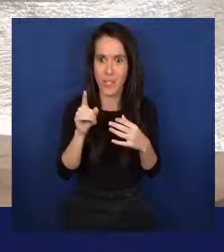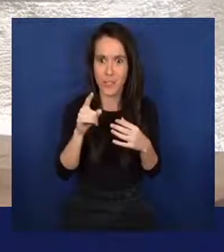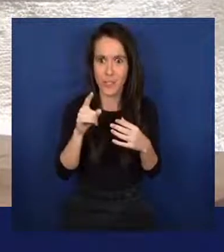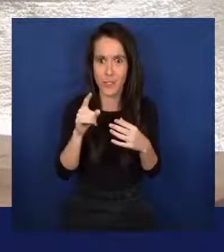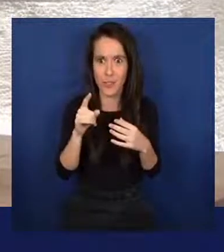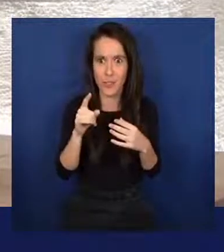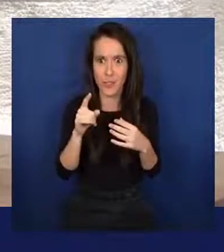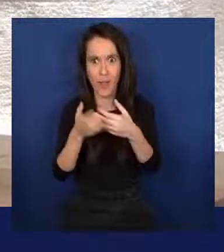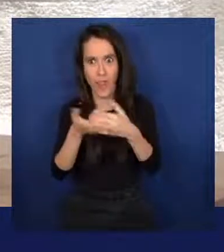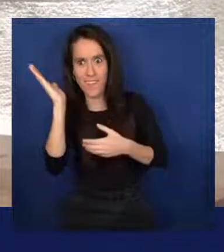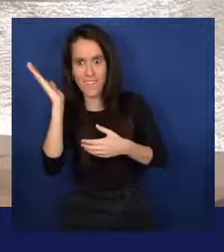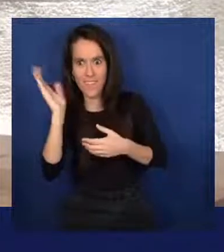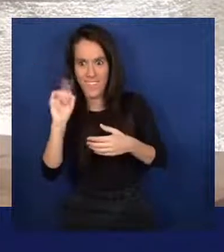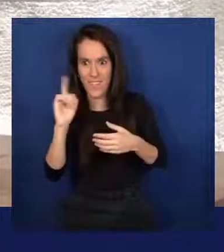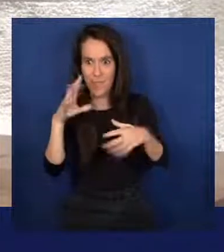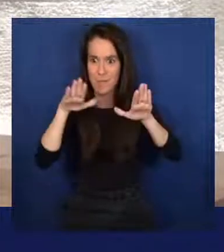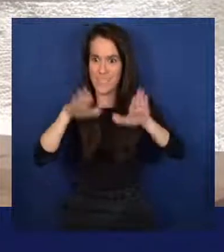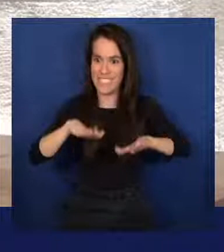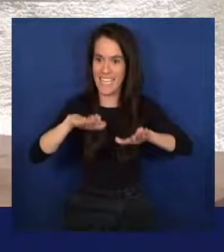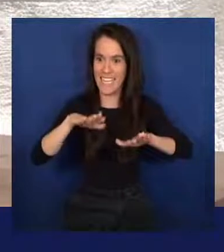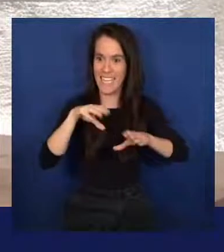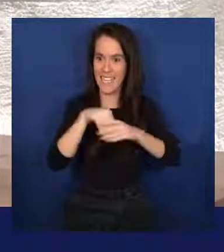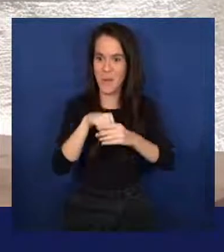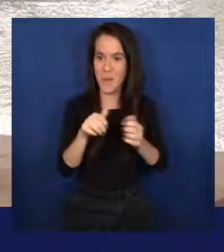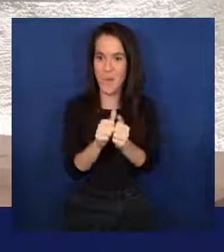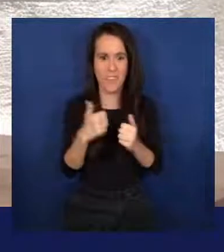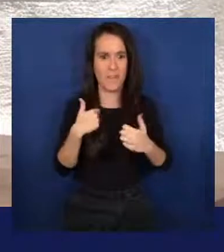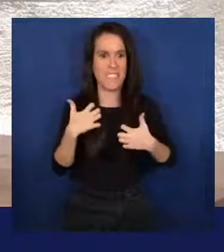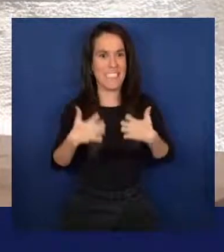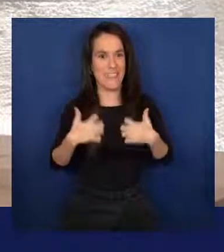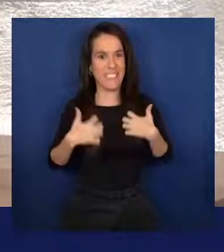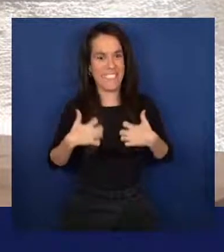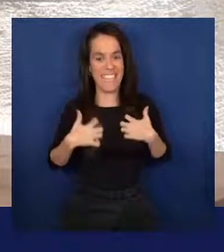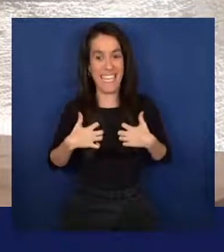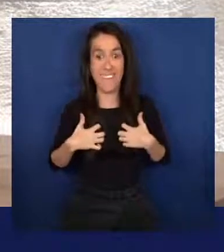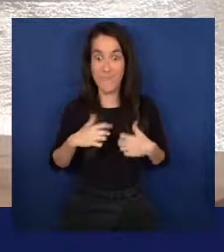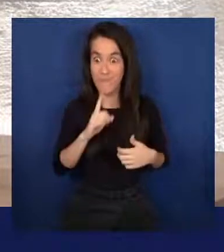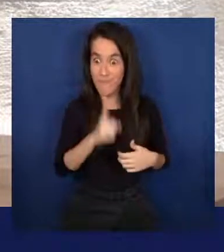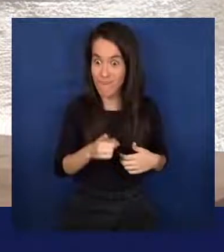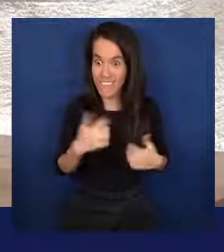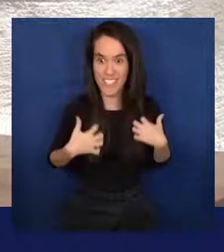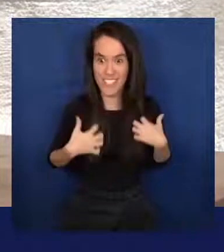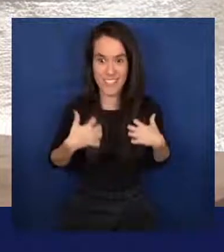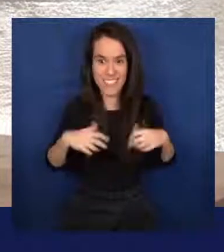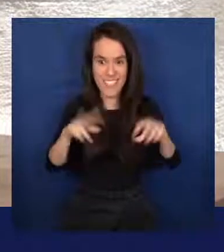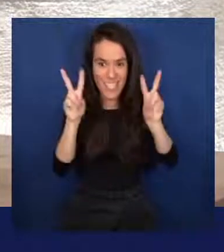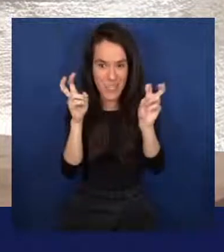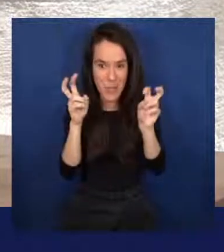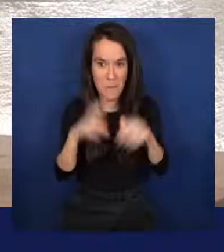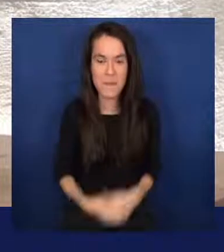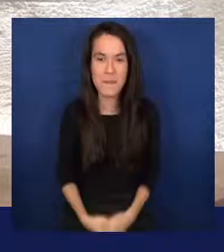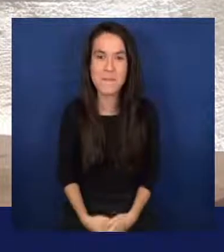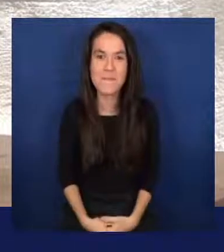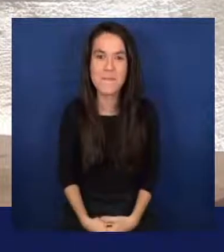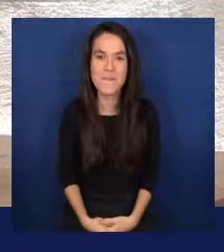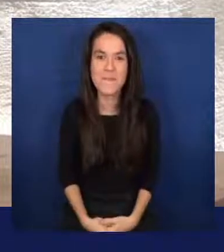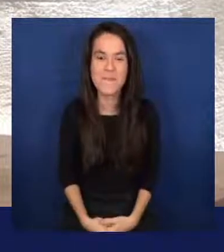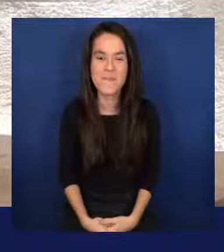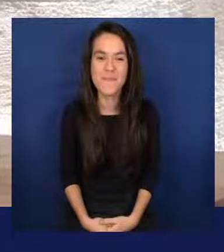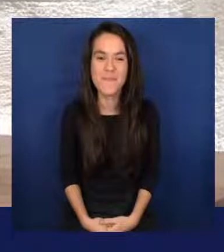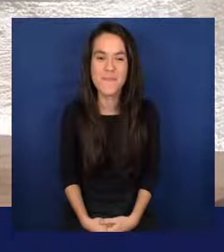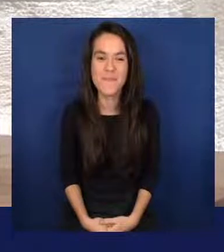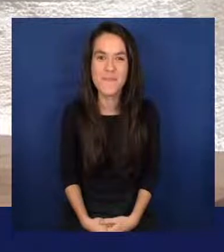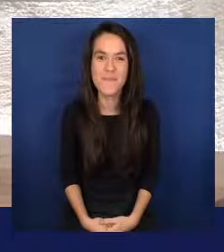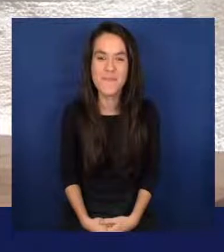No. No, it was too interesting. Exactly. Yeah. So, Seth,